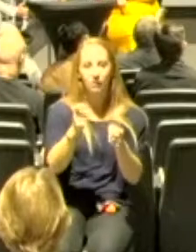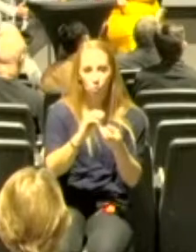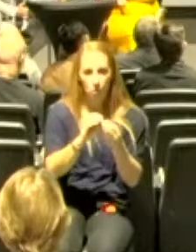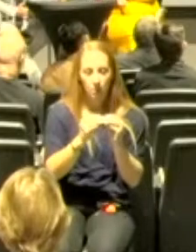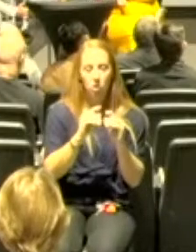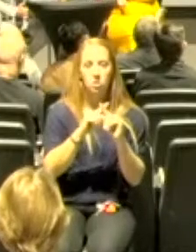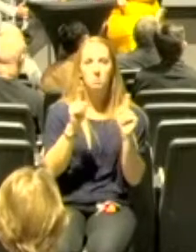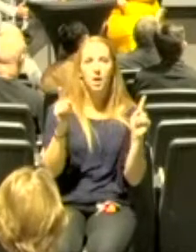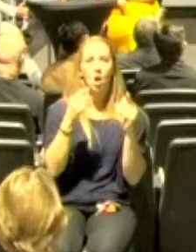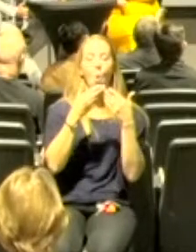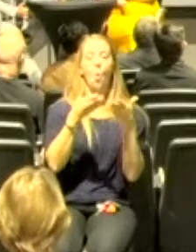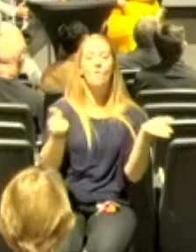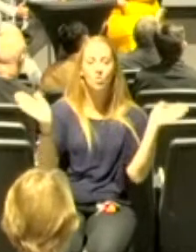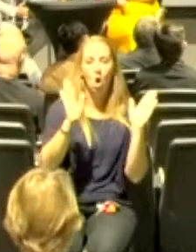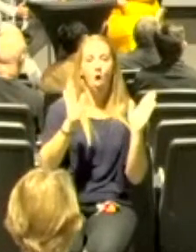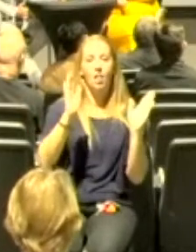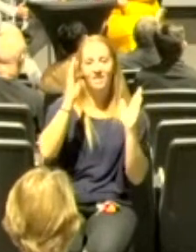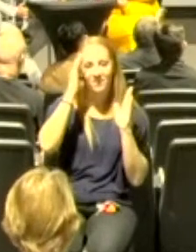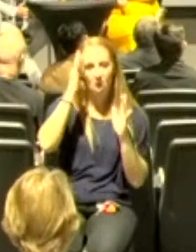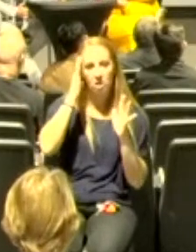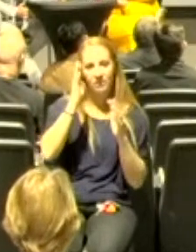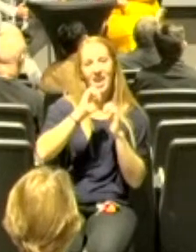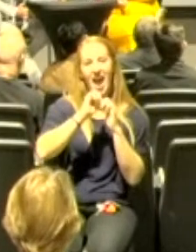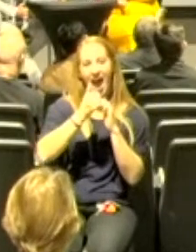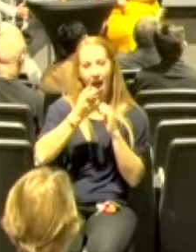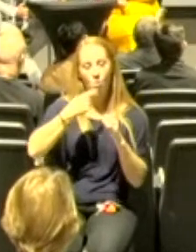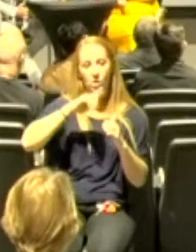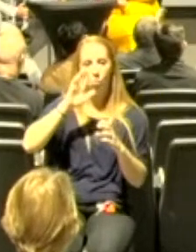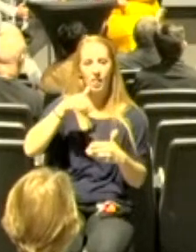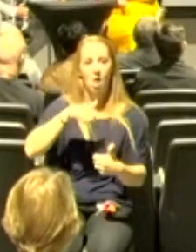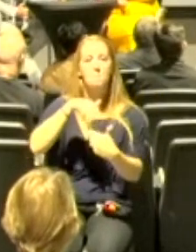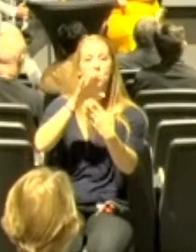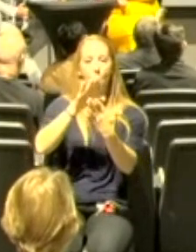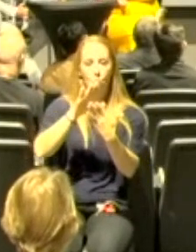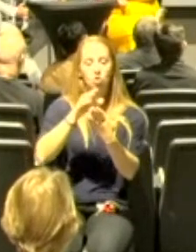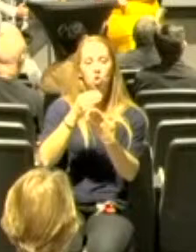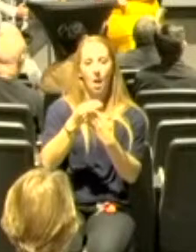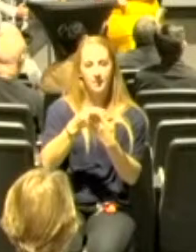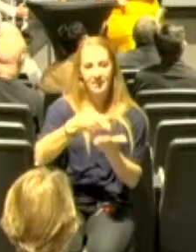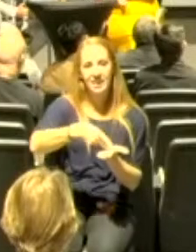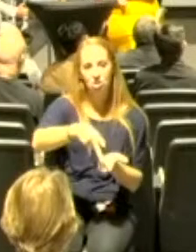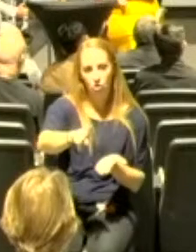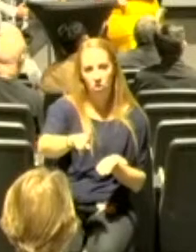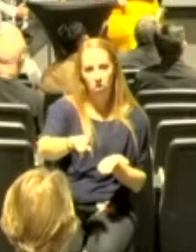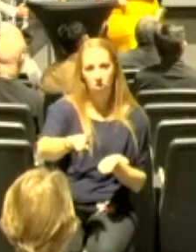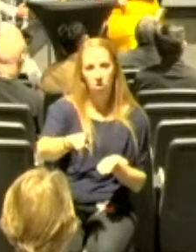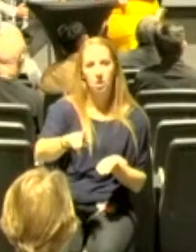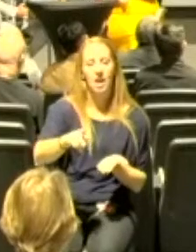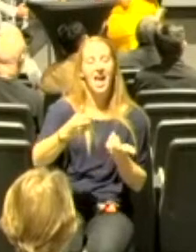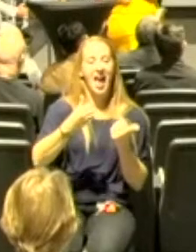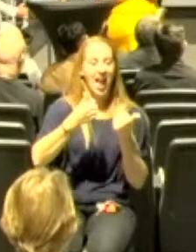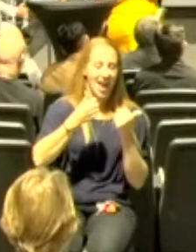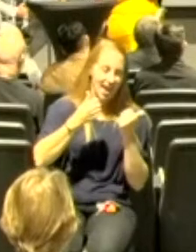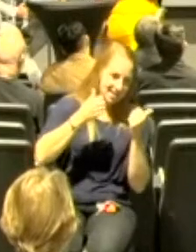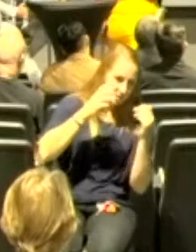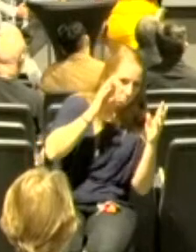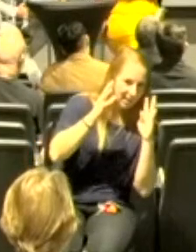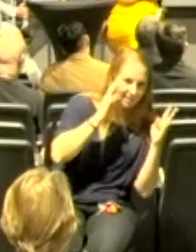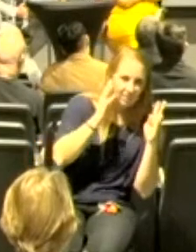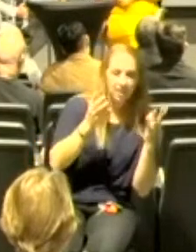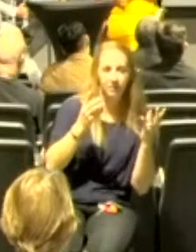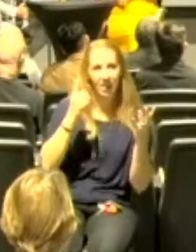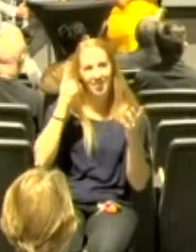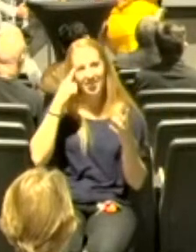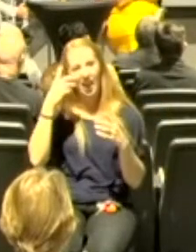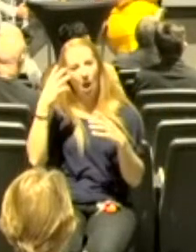overarching philosophy of how we're going to approach compensation. Gives us an opportunity to be innovative, think outside the box. How